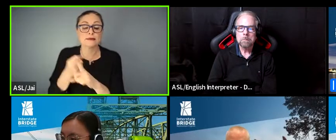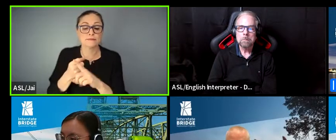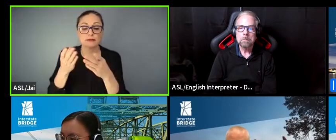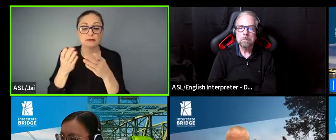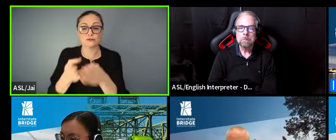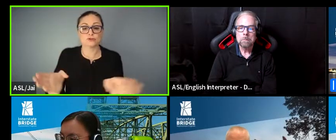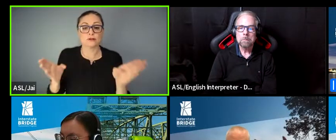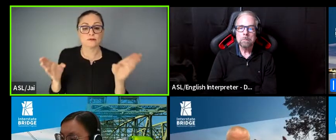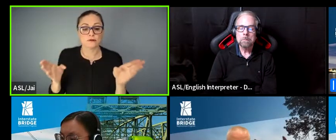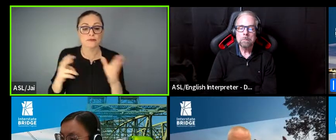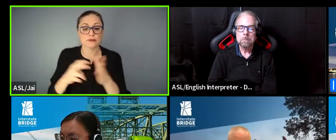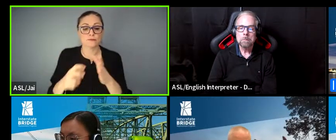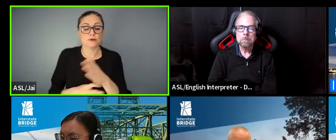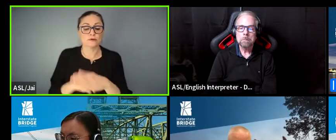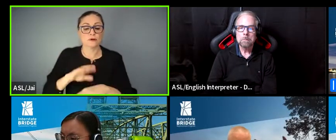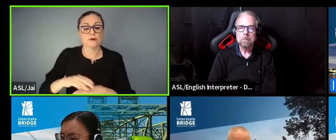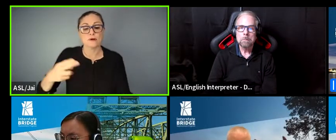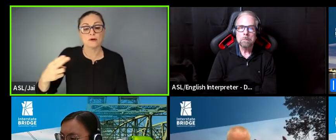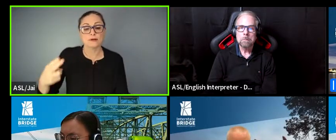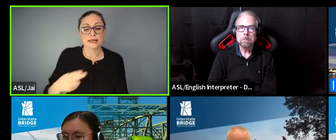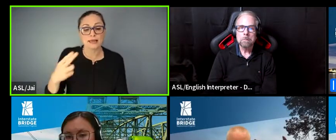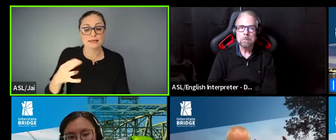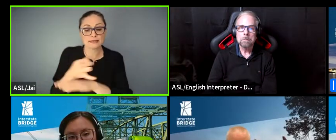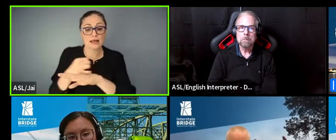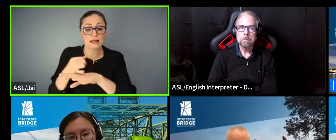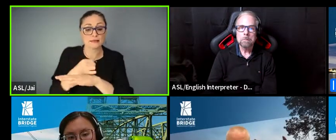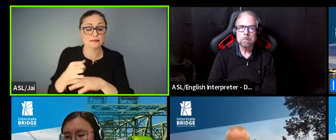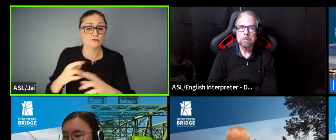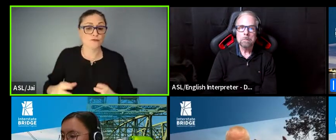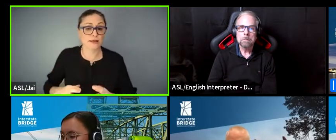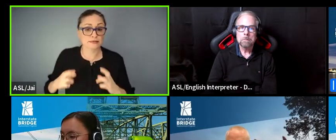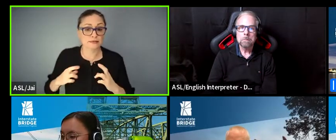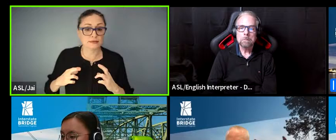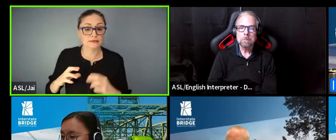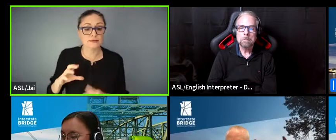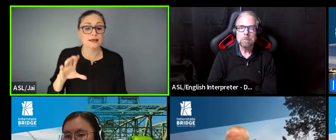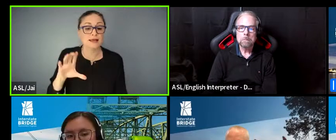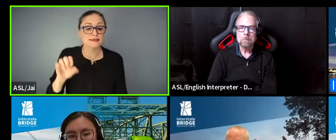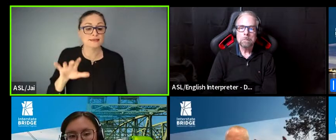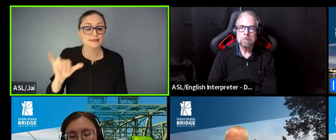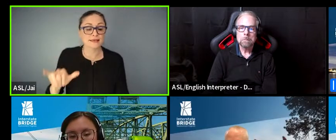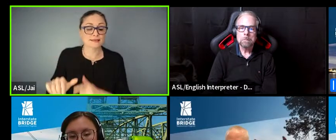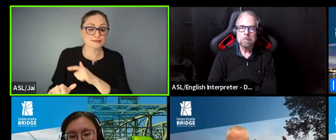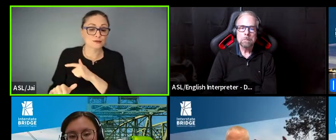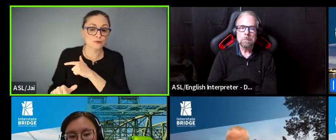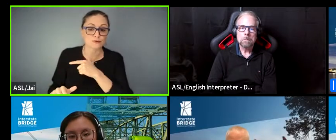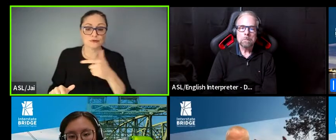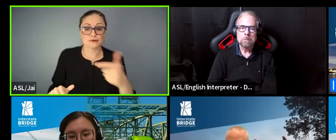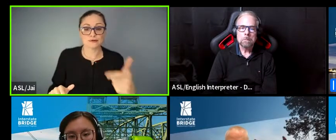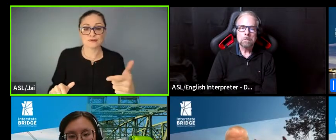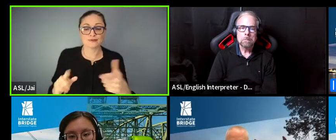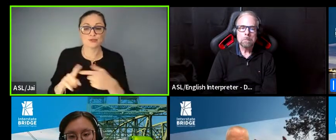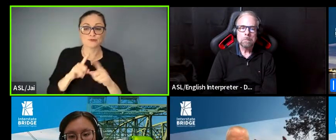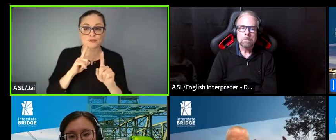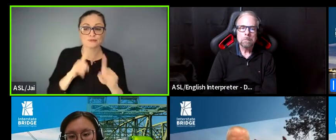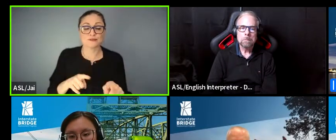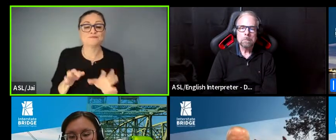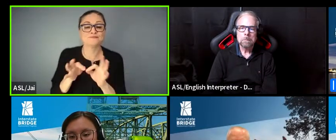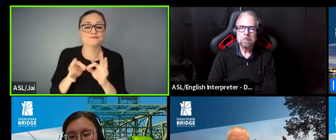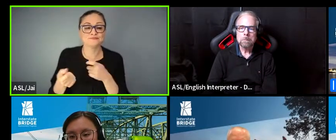of the bridge on Halen Island residents? And Casey, we will turn this over to you to respond to.